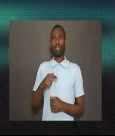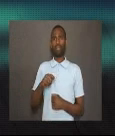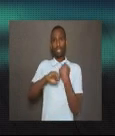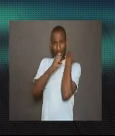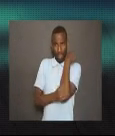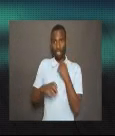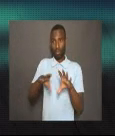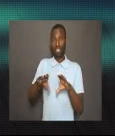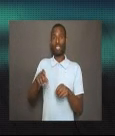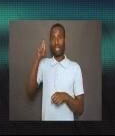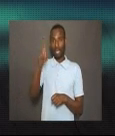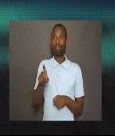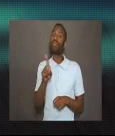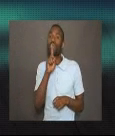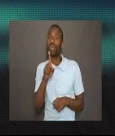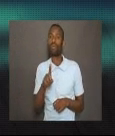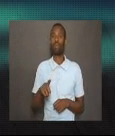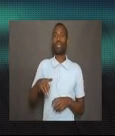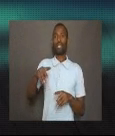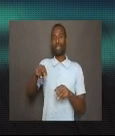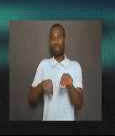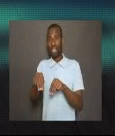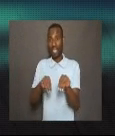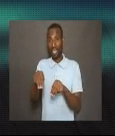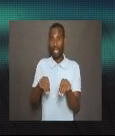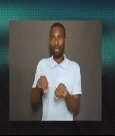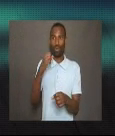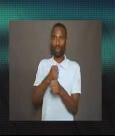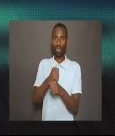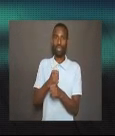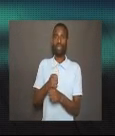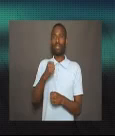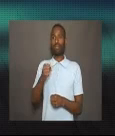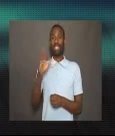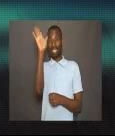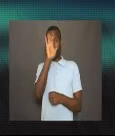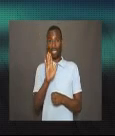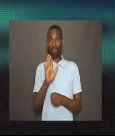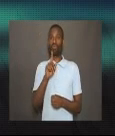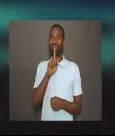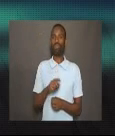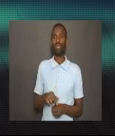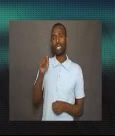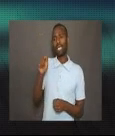Now we must establish the mechanical work done by the gas on a